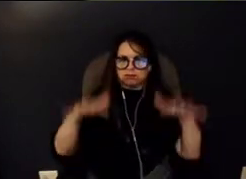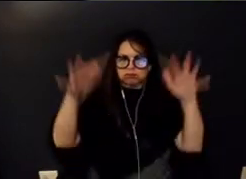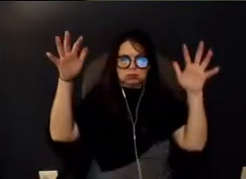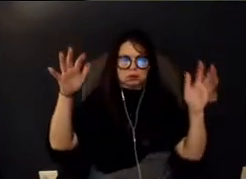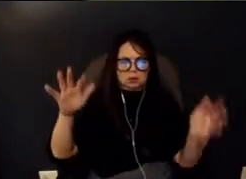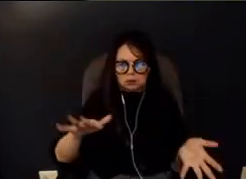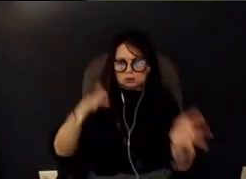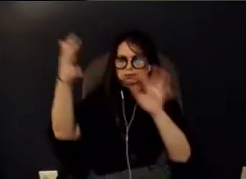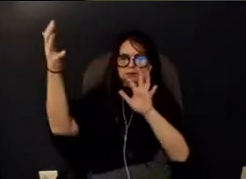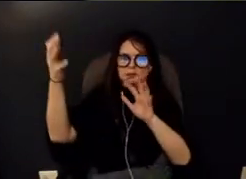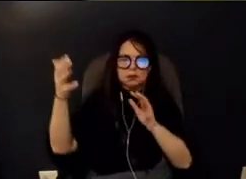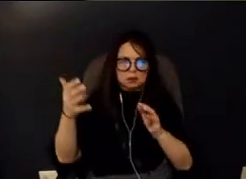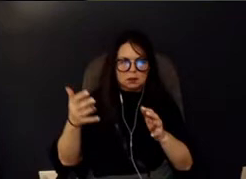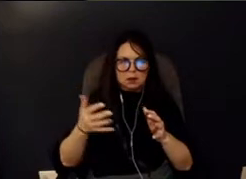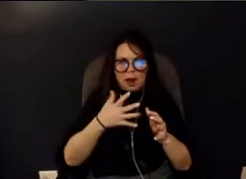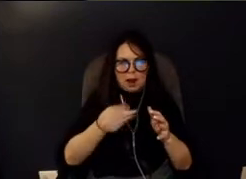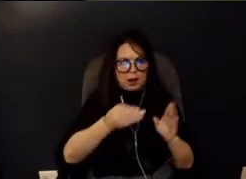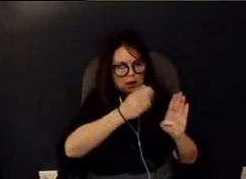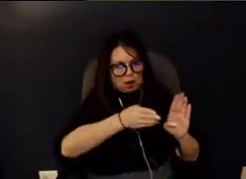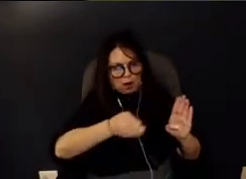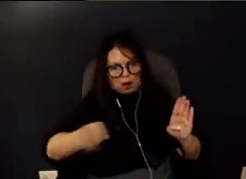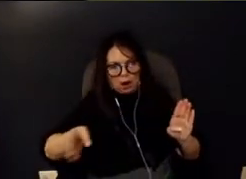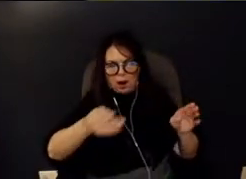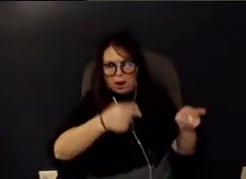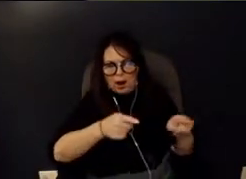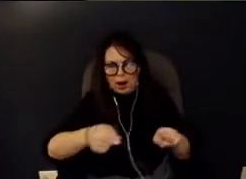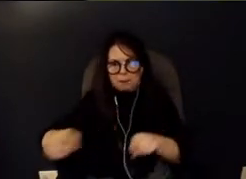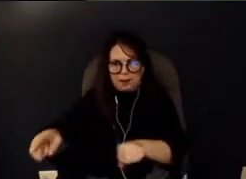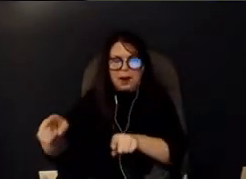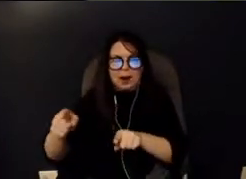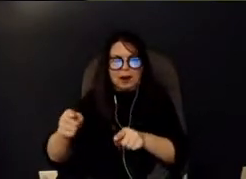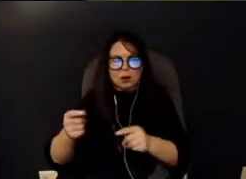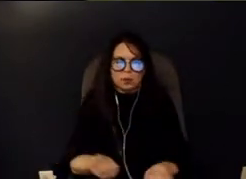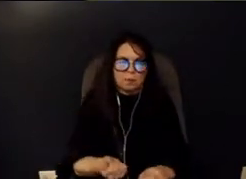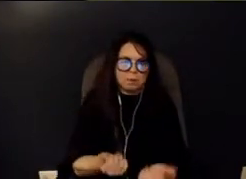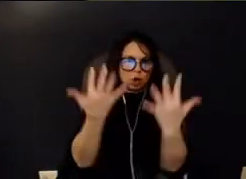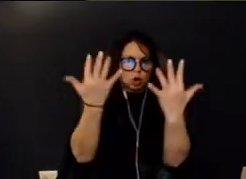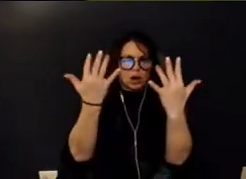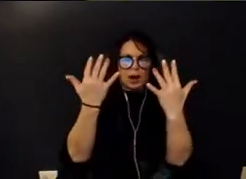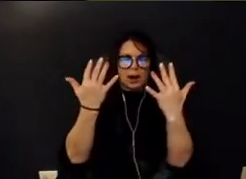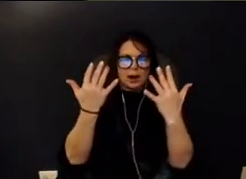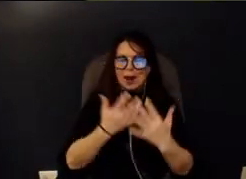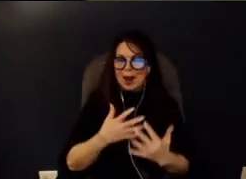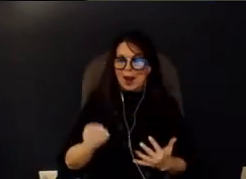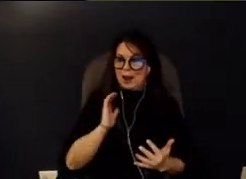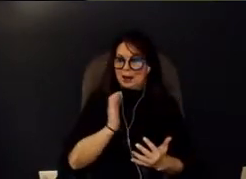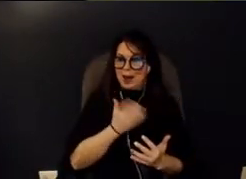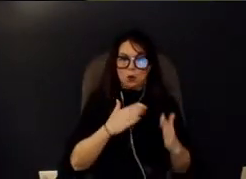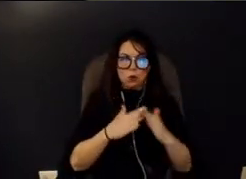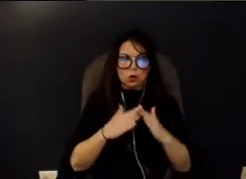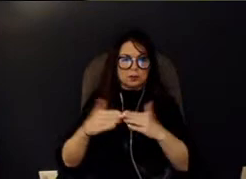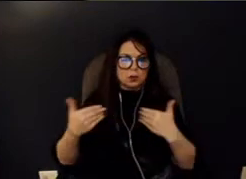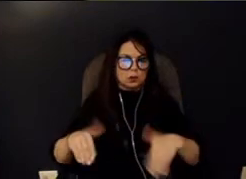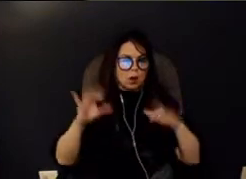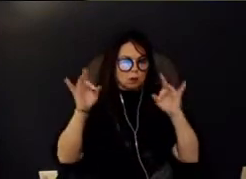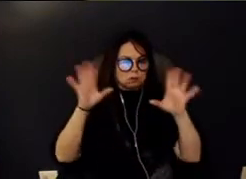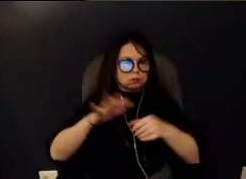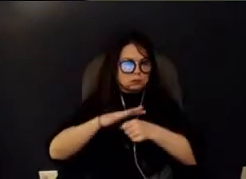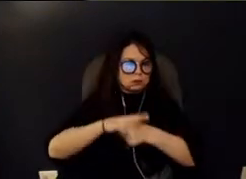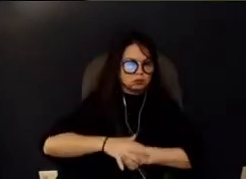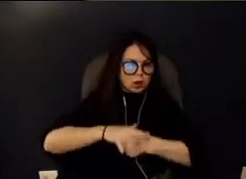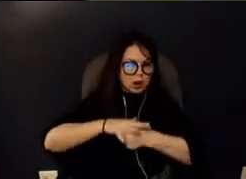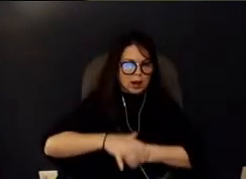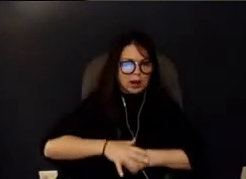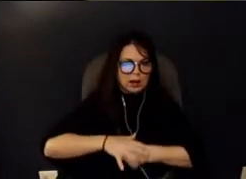third precinct and the stress that our community has been under, that this council has come together with such agreement about